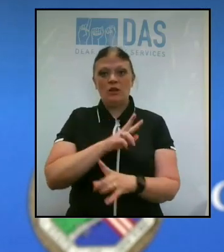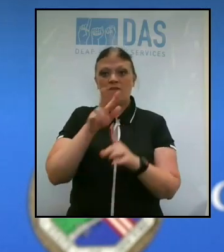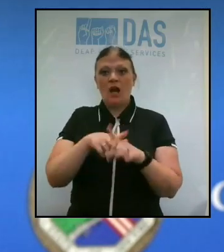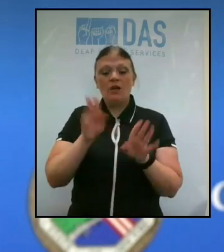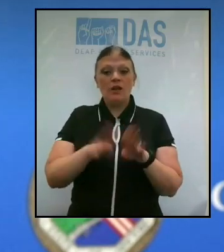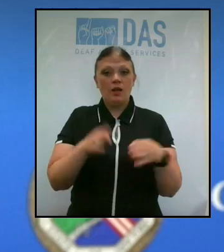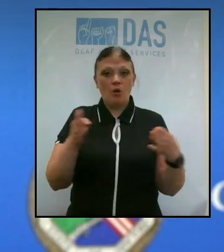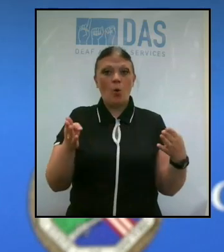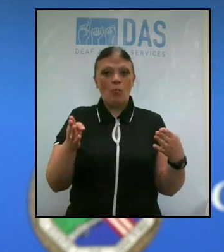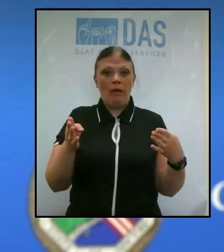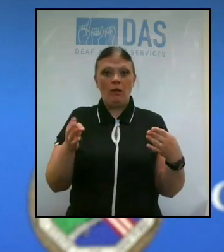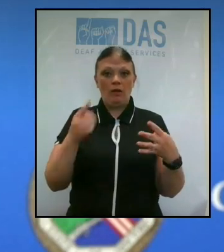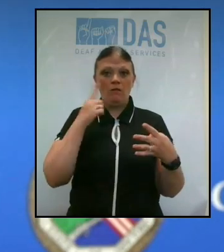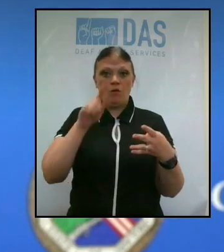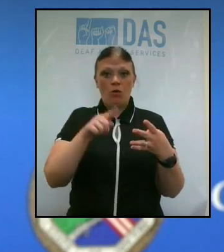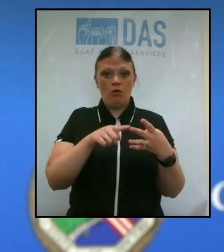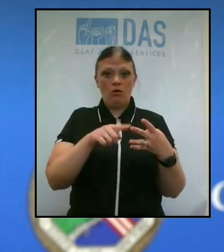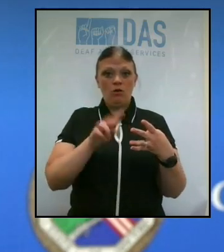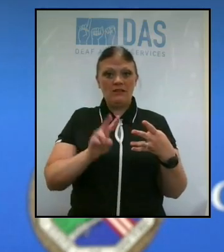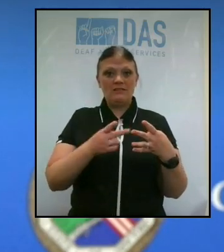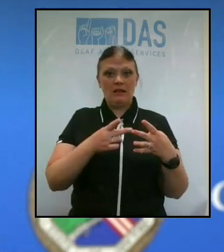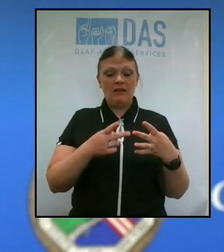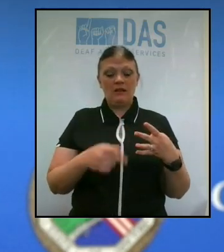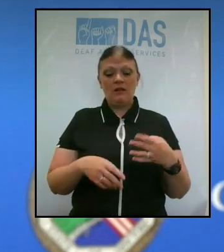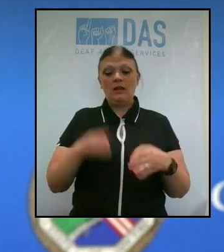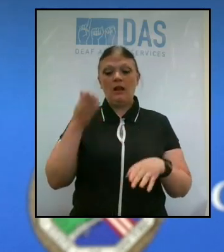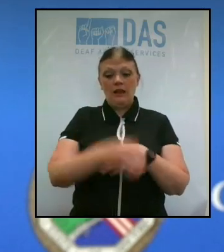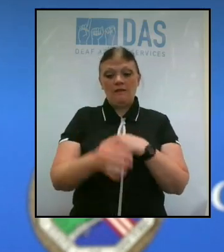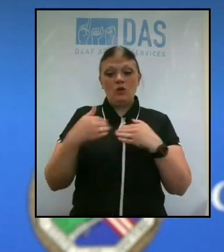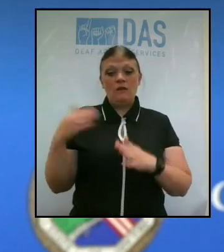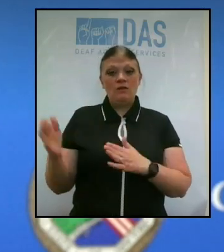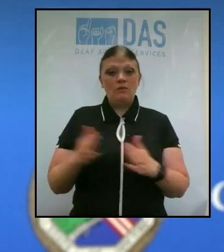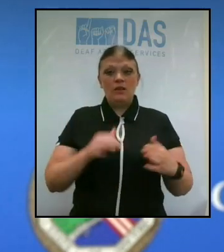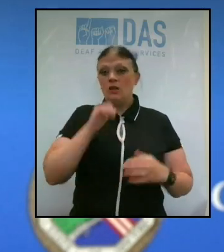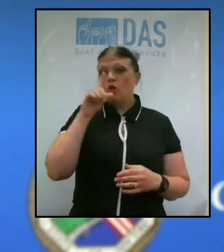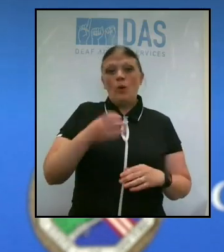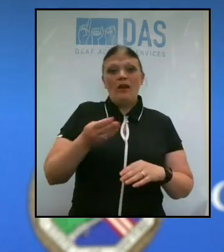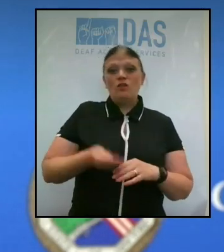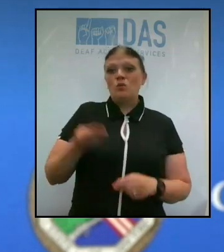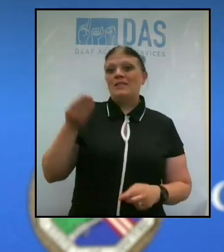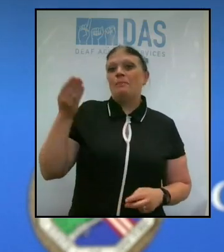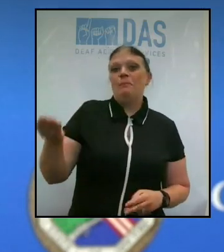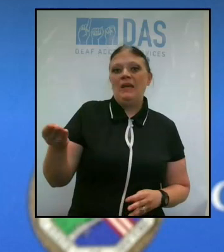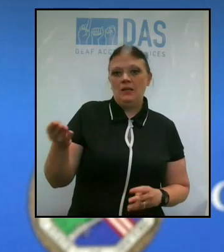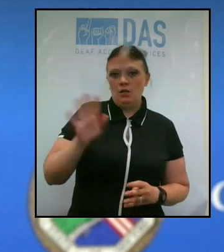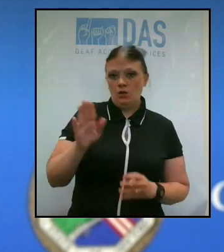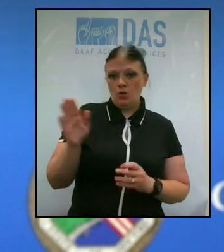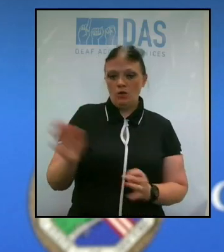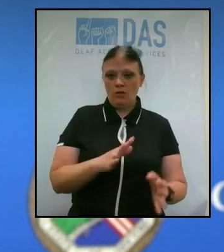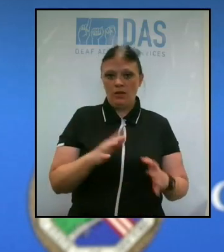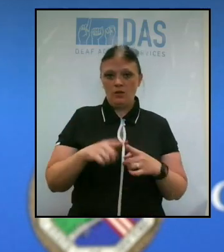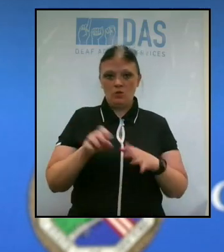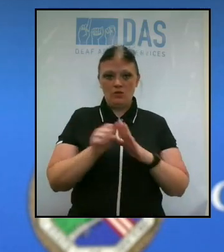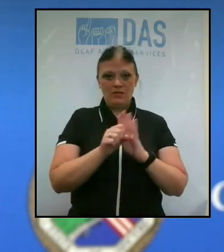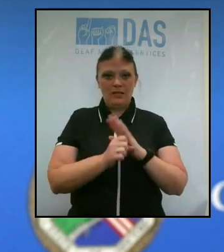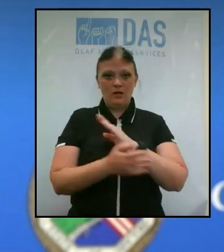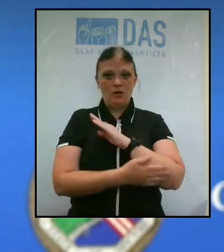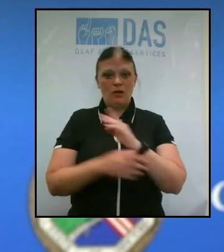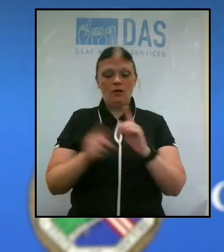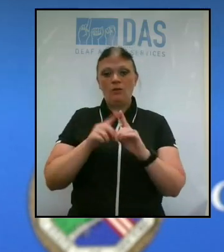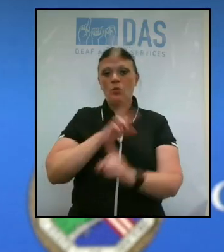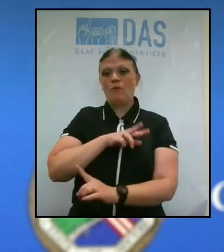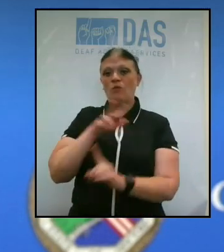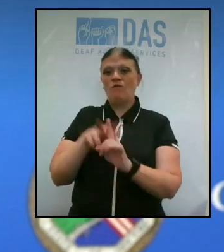opens on that day. And remember, once you have that plan, you do not have to submit the plan to the state or the county, but you do need to file